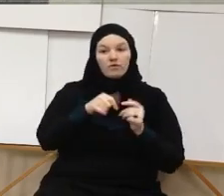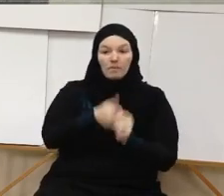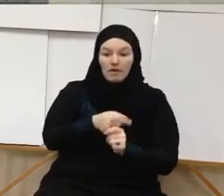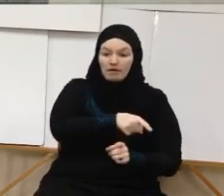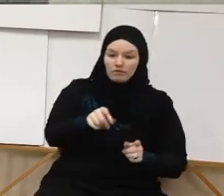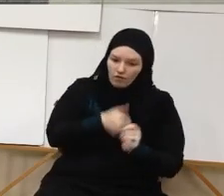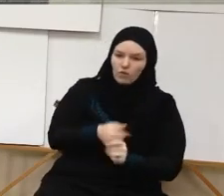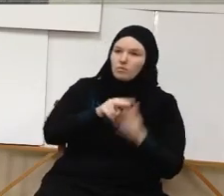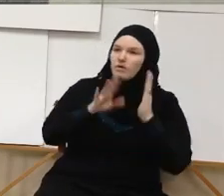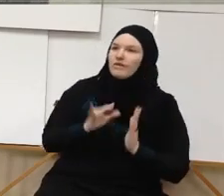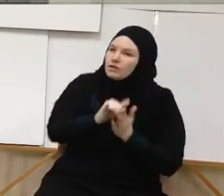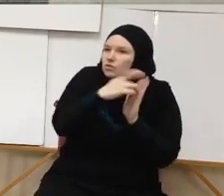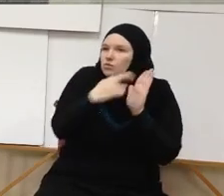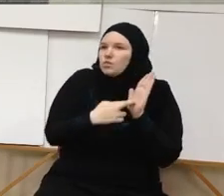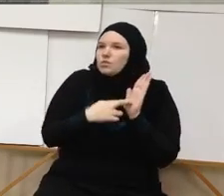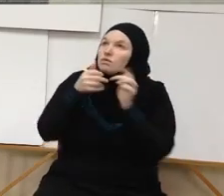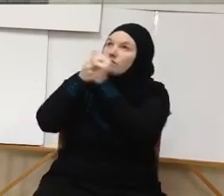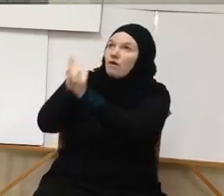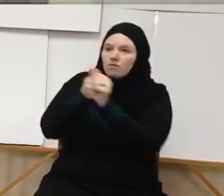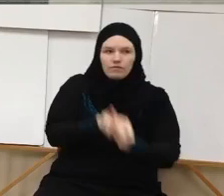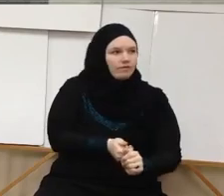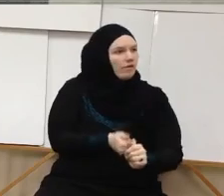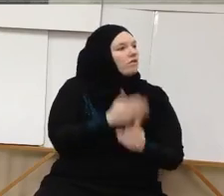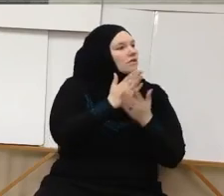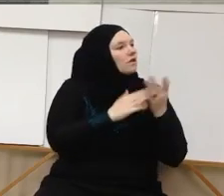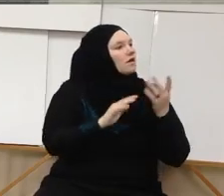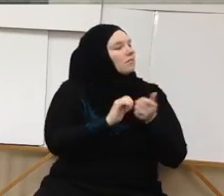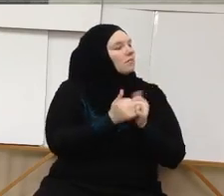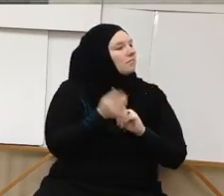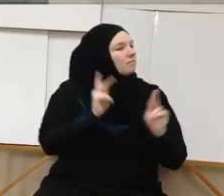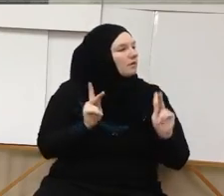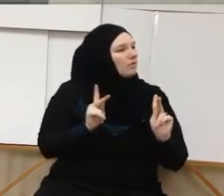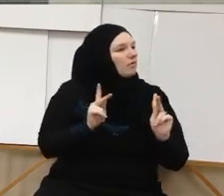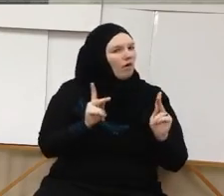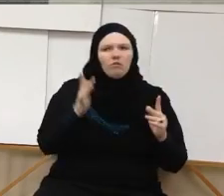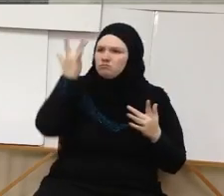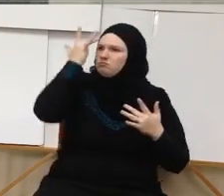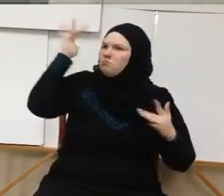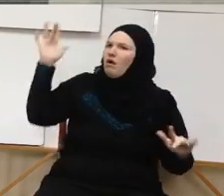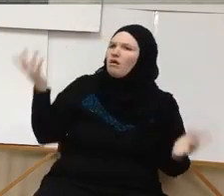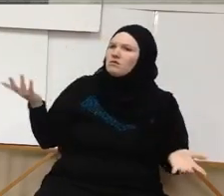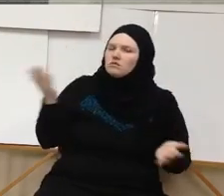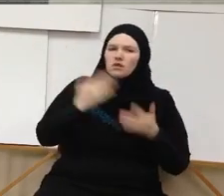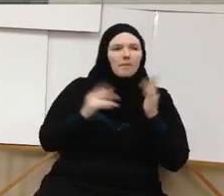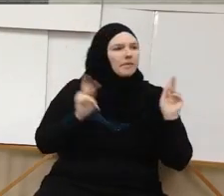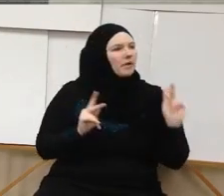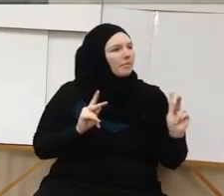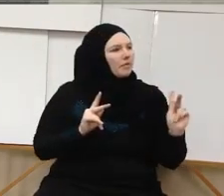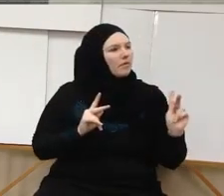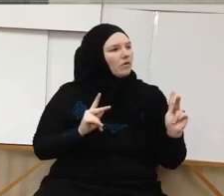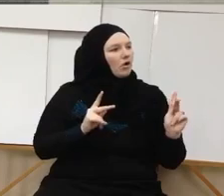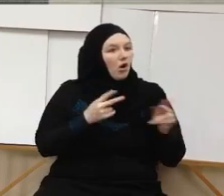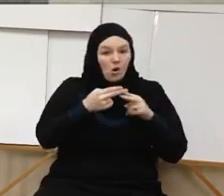This is the rule. So how is it that some people, and some of them are educated, and unfortunately some of them are